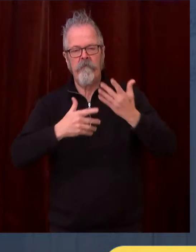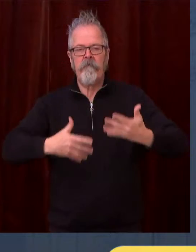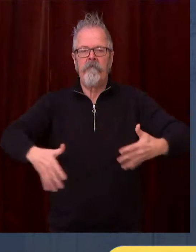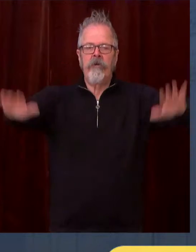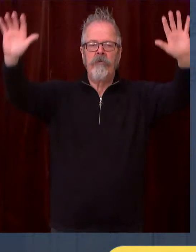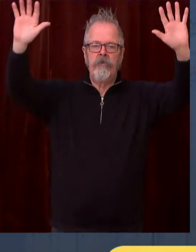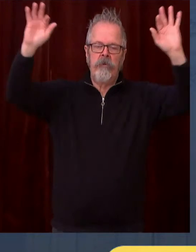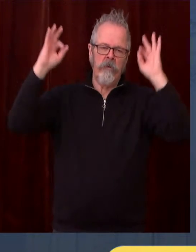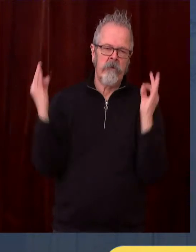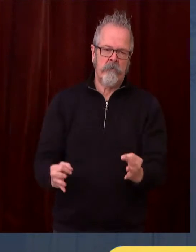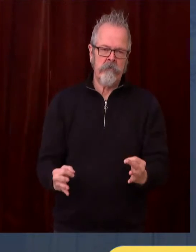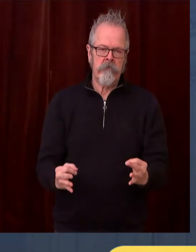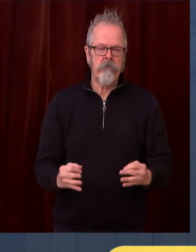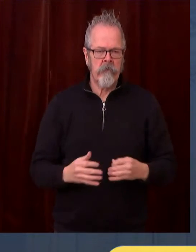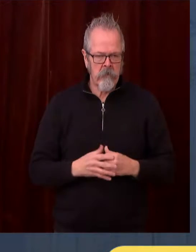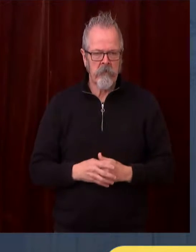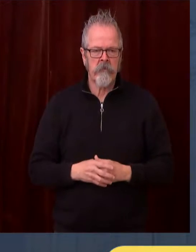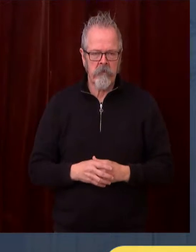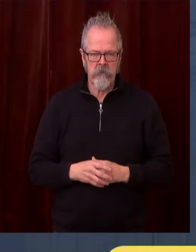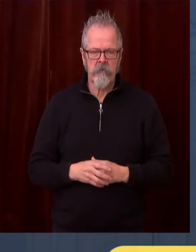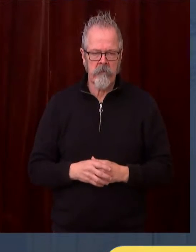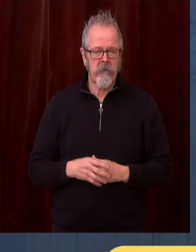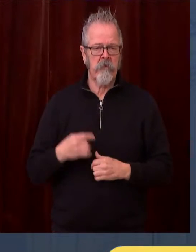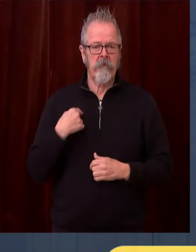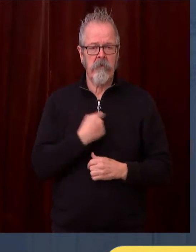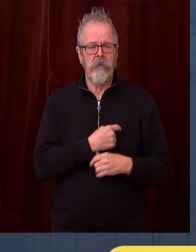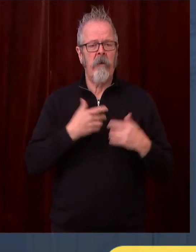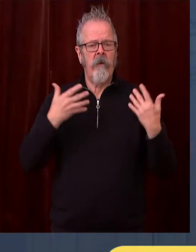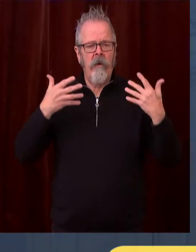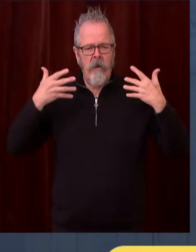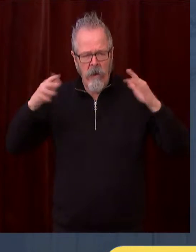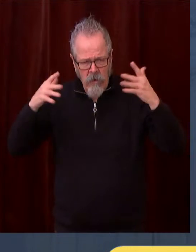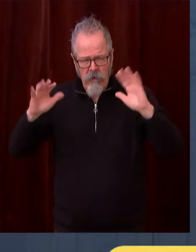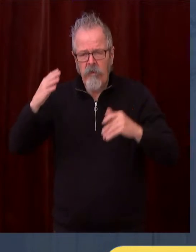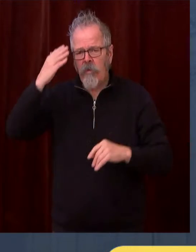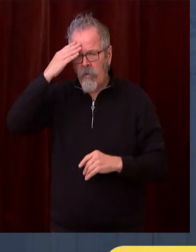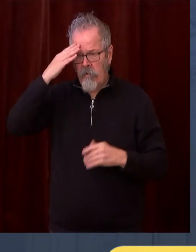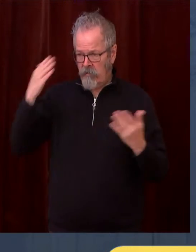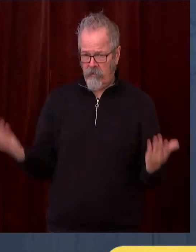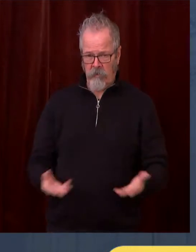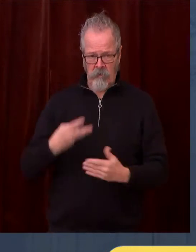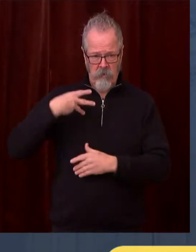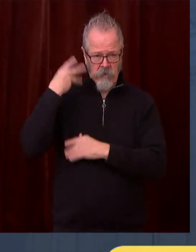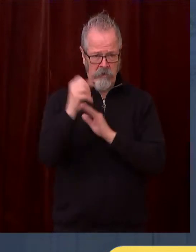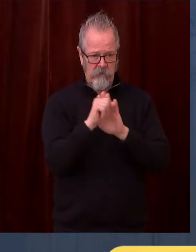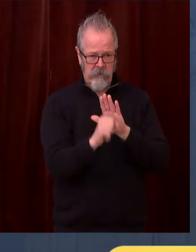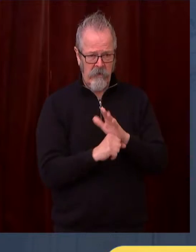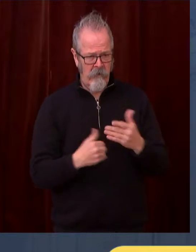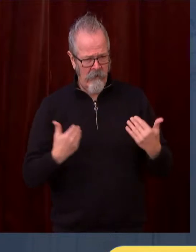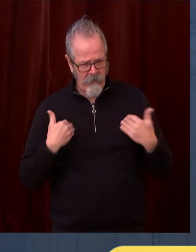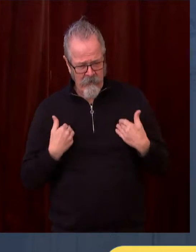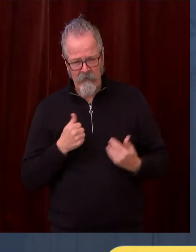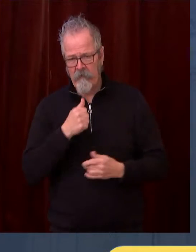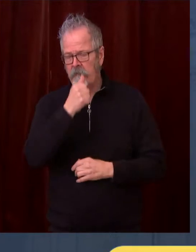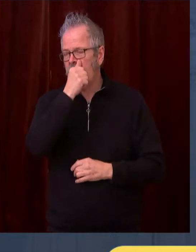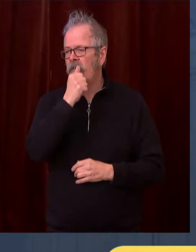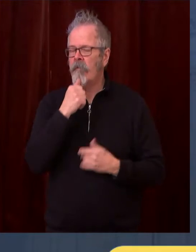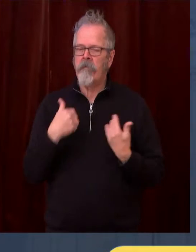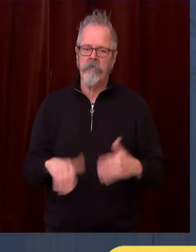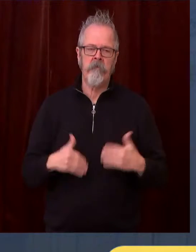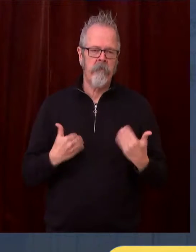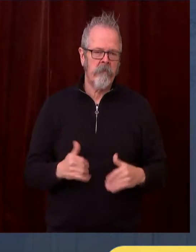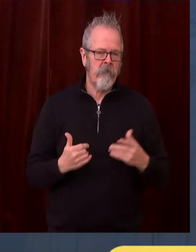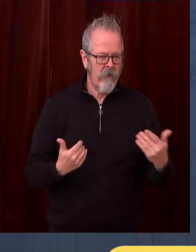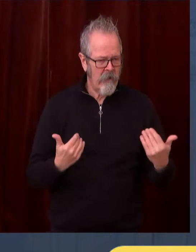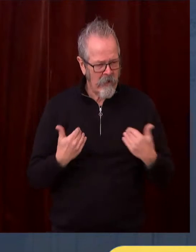to actually protect ourselves during this interim period, because we have demonstrated it. We have demonstrated using masks.